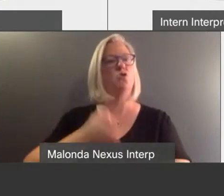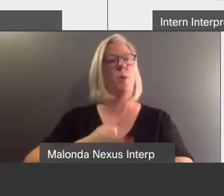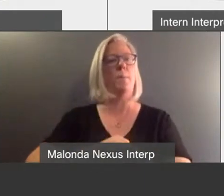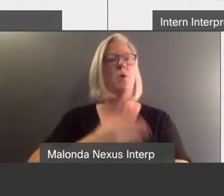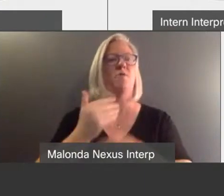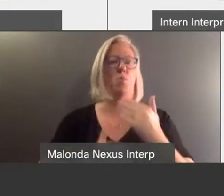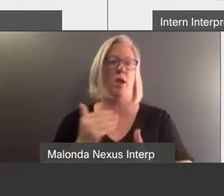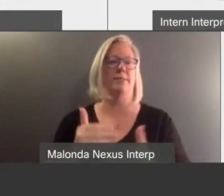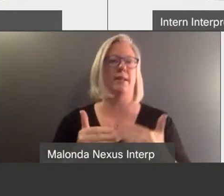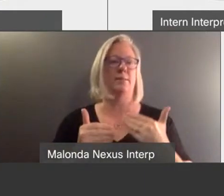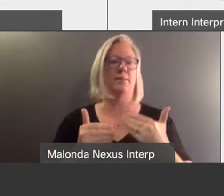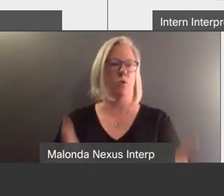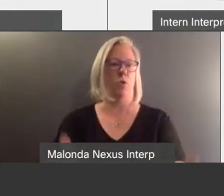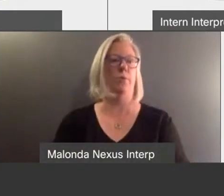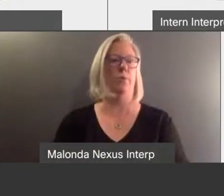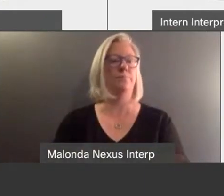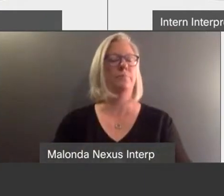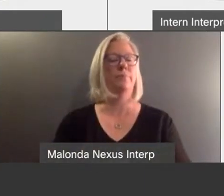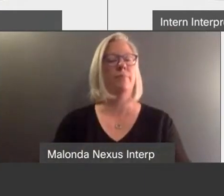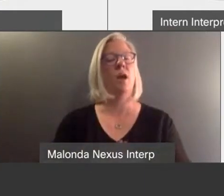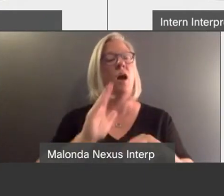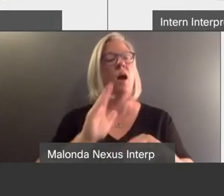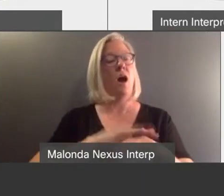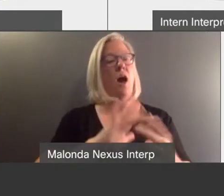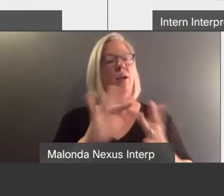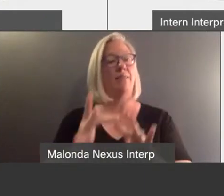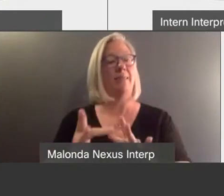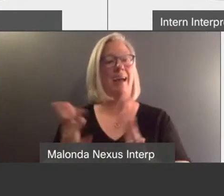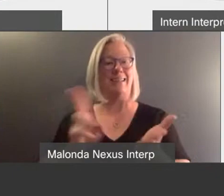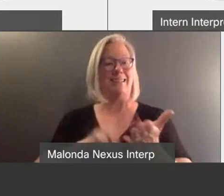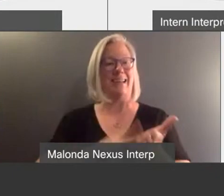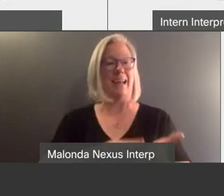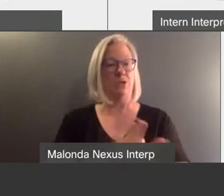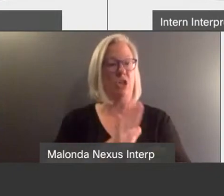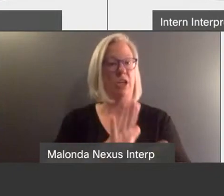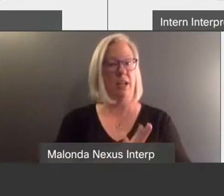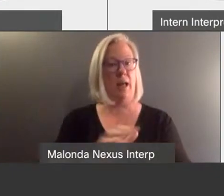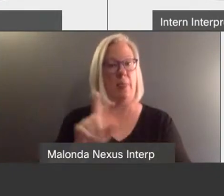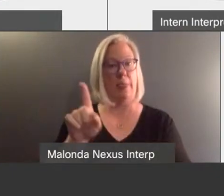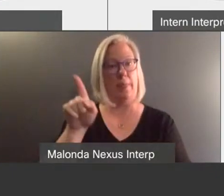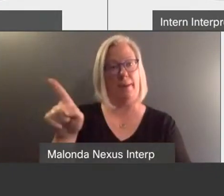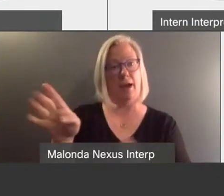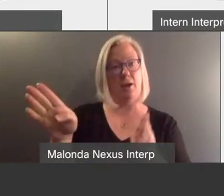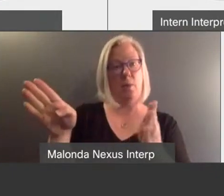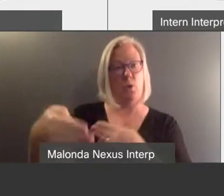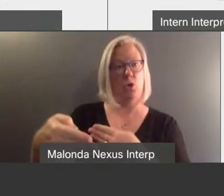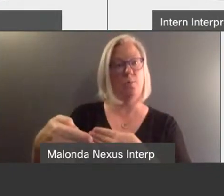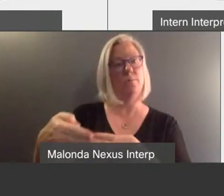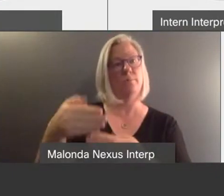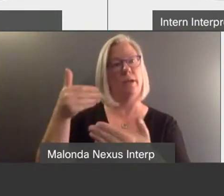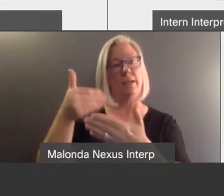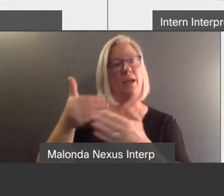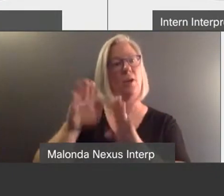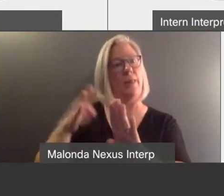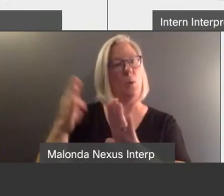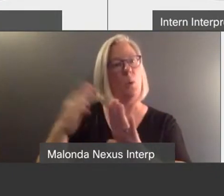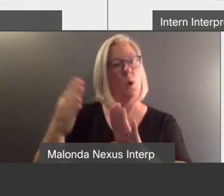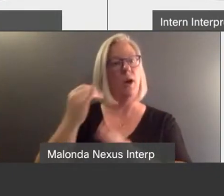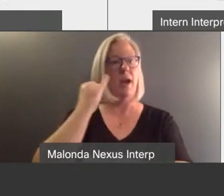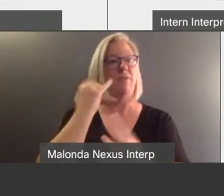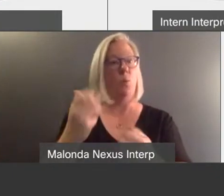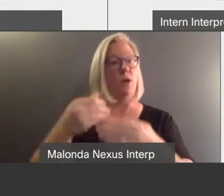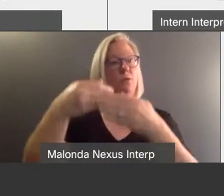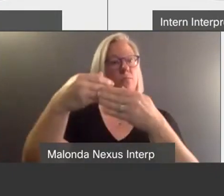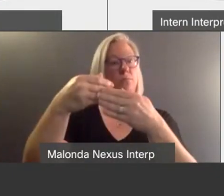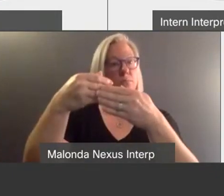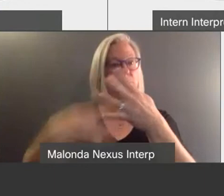we move forward. There was an online sign-up sheet, and we had one in the back of the room in the entrance for those wishing to speak. If somebody